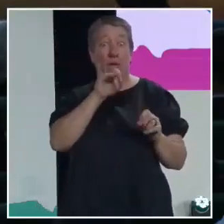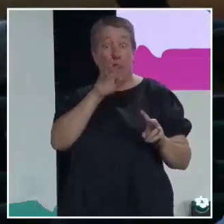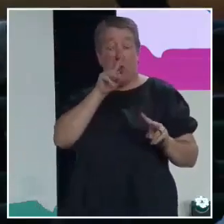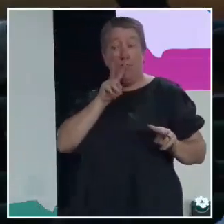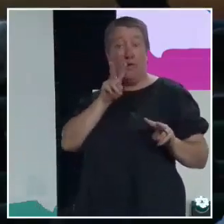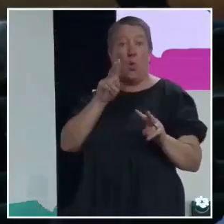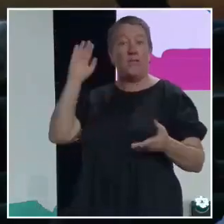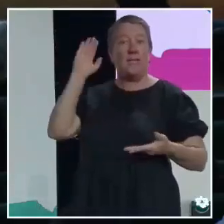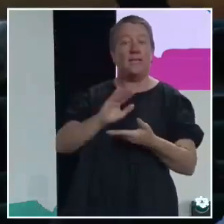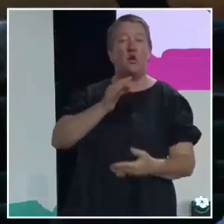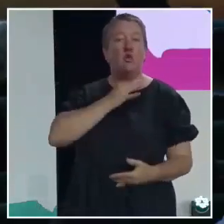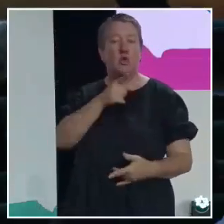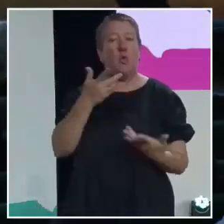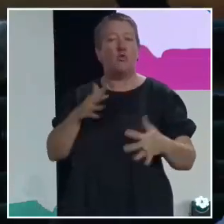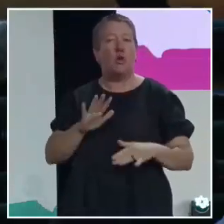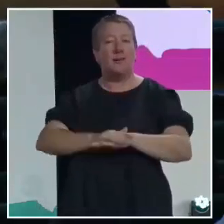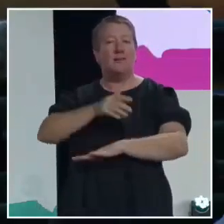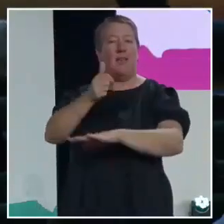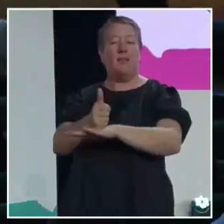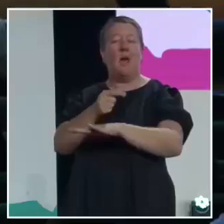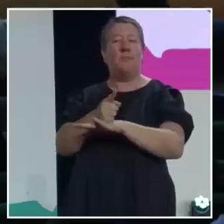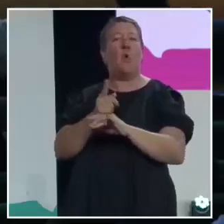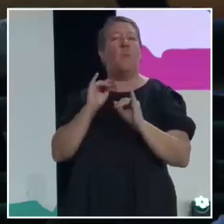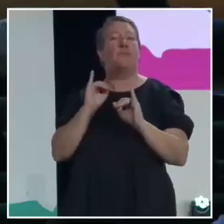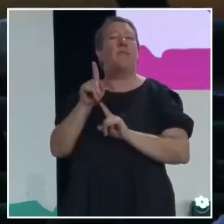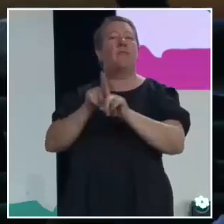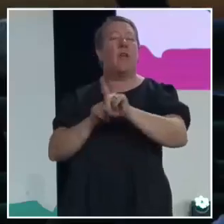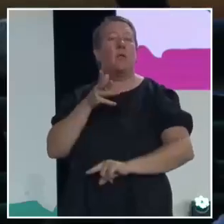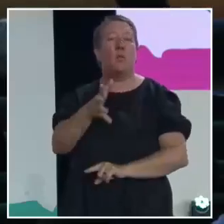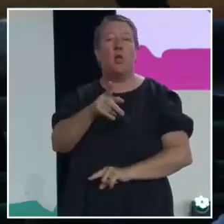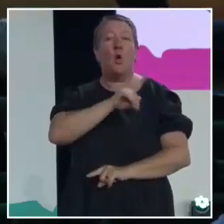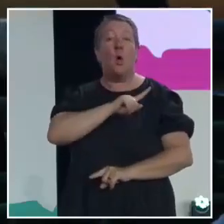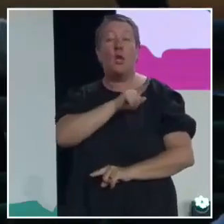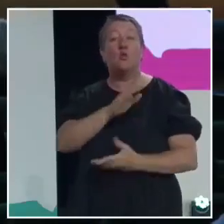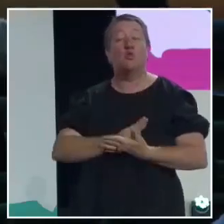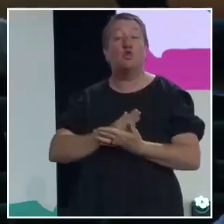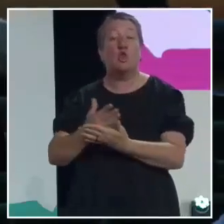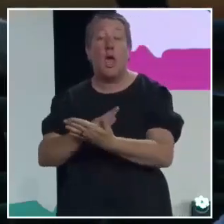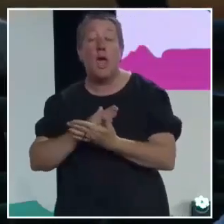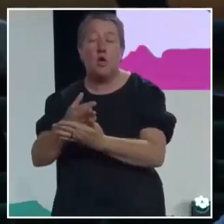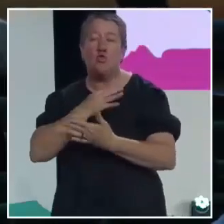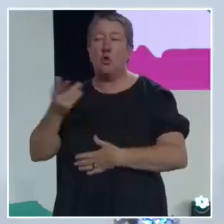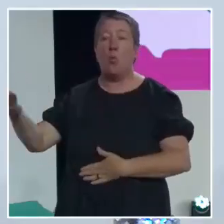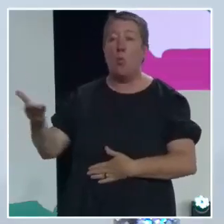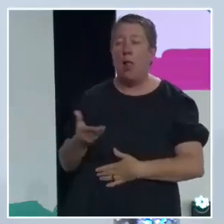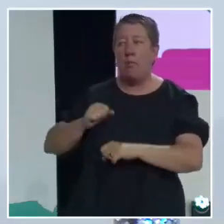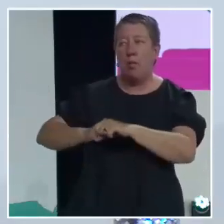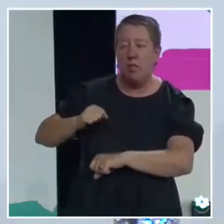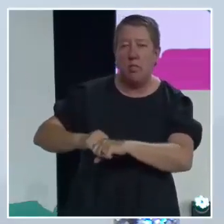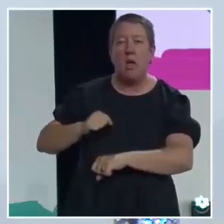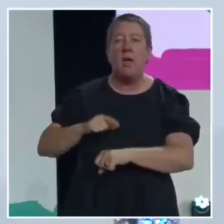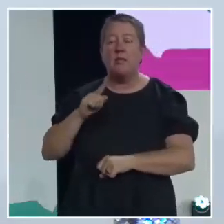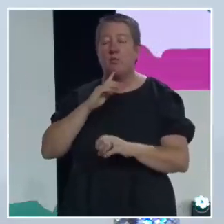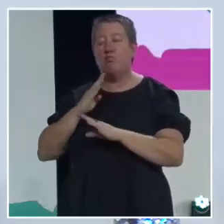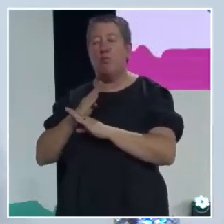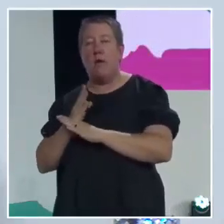going to be set up for getting a bad deal. You're sharing risks. You're welcoming uncertainty on both the public and the private side, and then you have